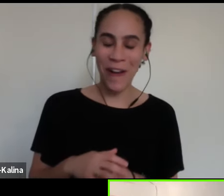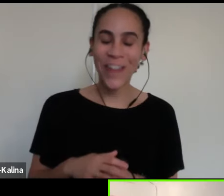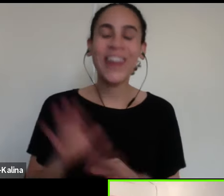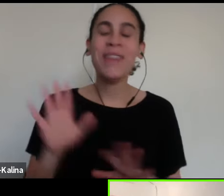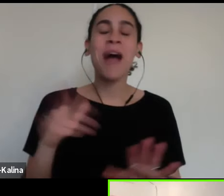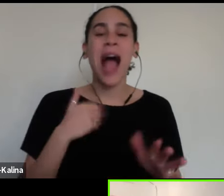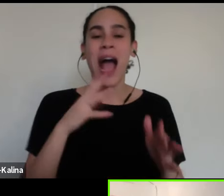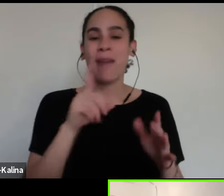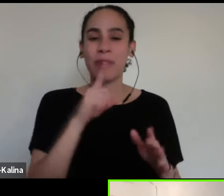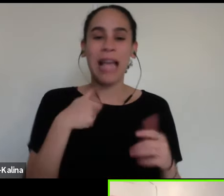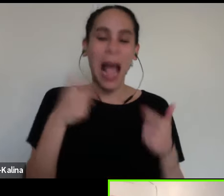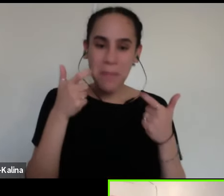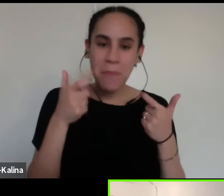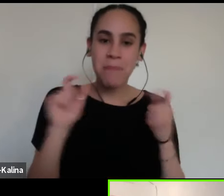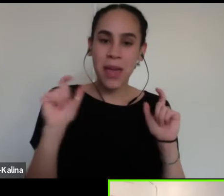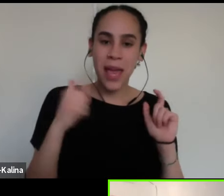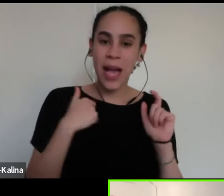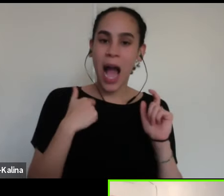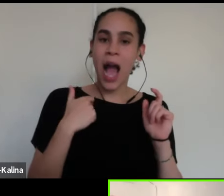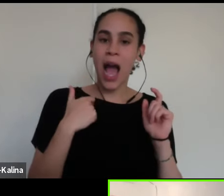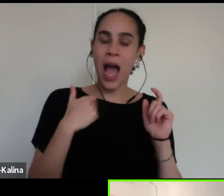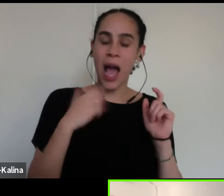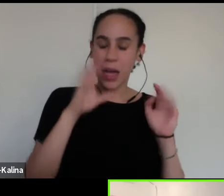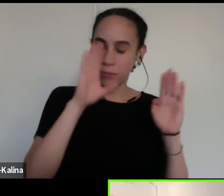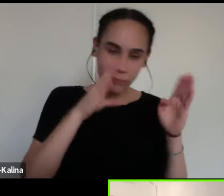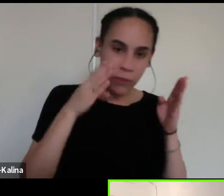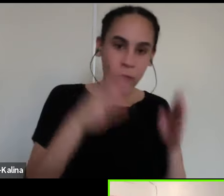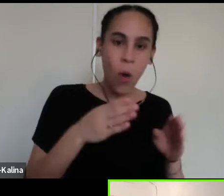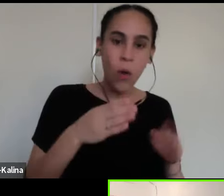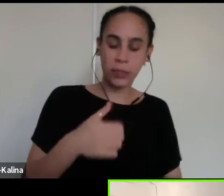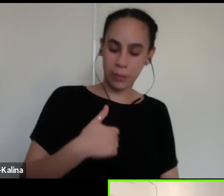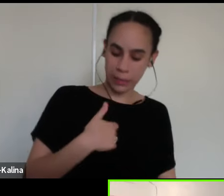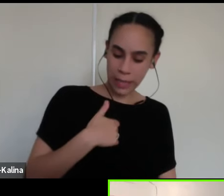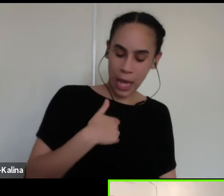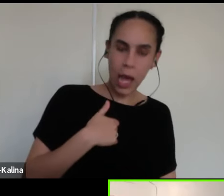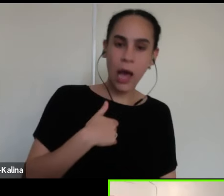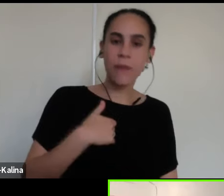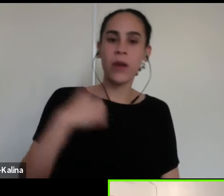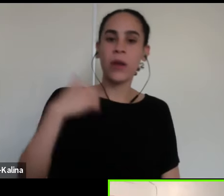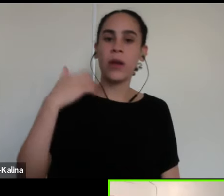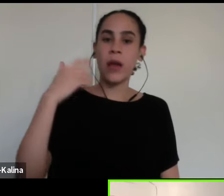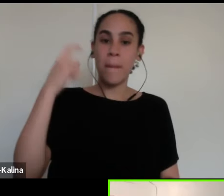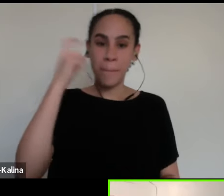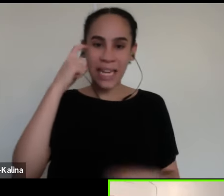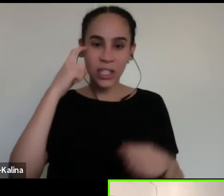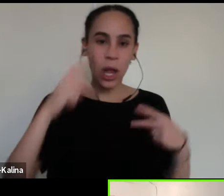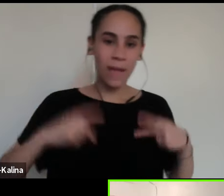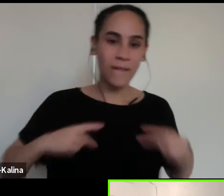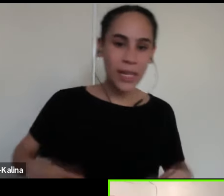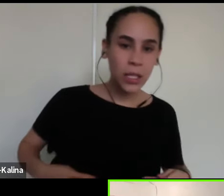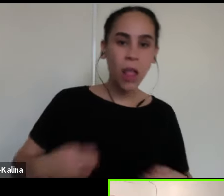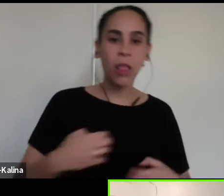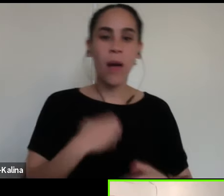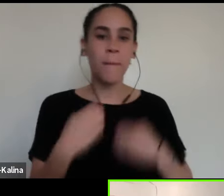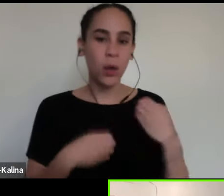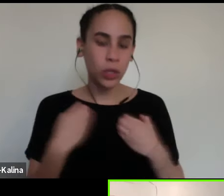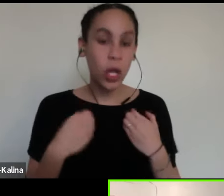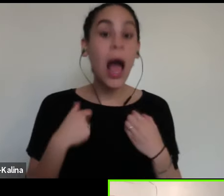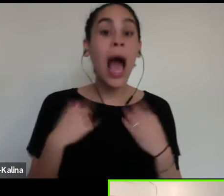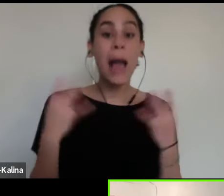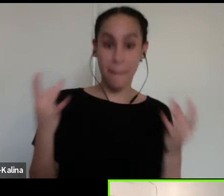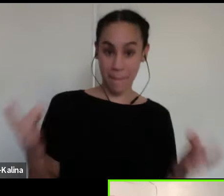like paying attention to self and knowing where like I am from a mental, physical, emotional perspective. And so I meditate. I'm